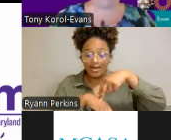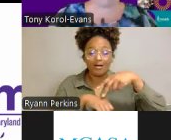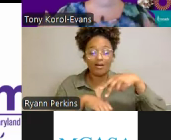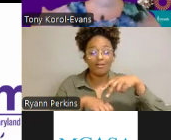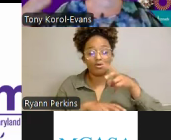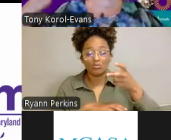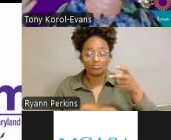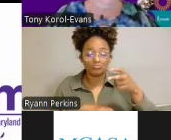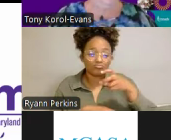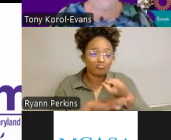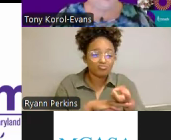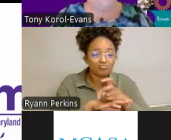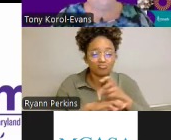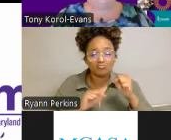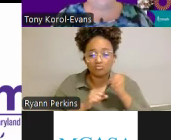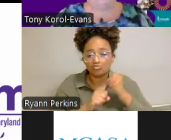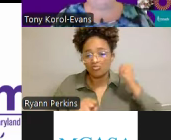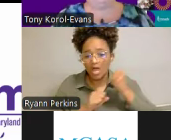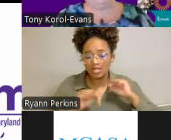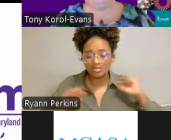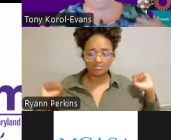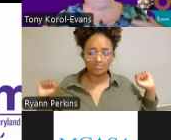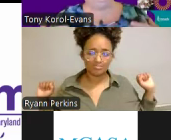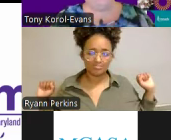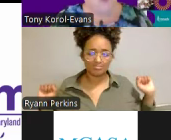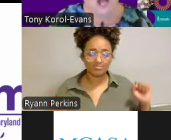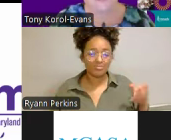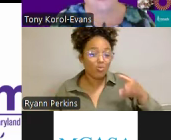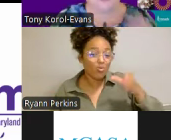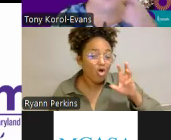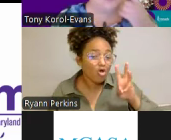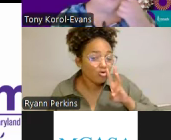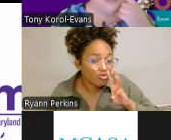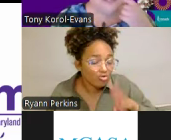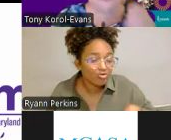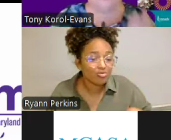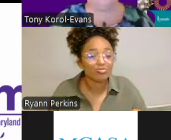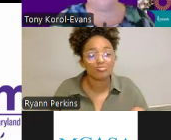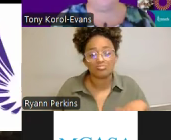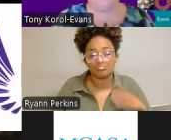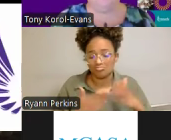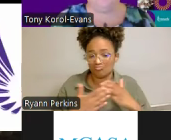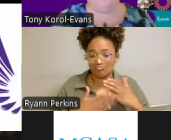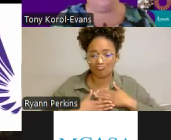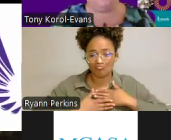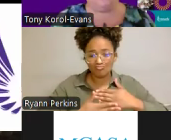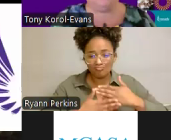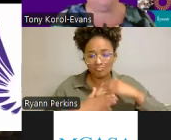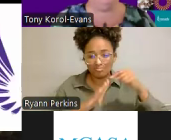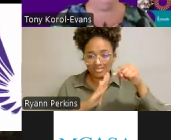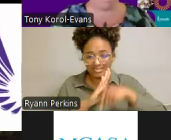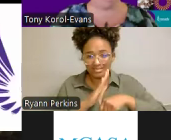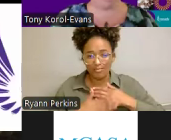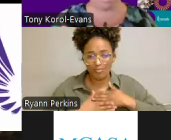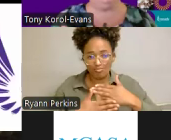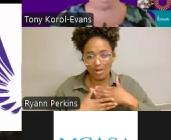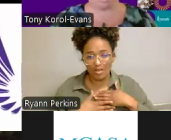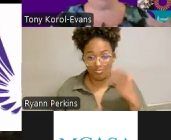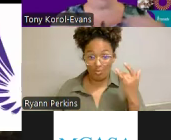water and just take a deep breath, because we're going to go on. And now we're really going to start delving into